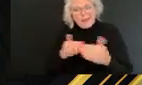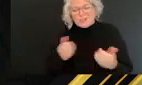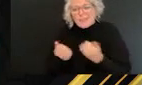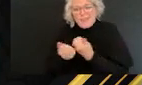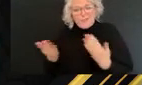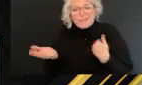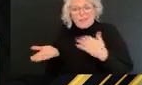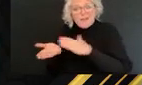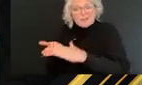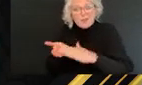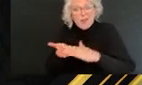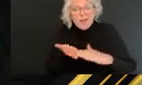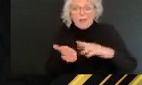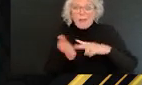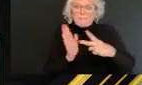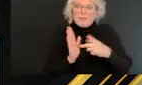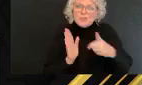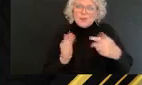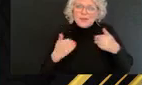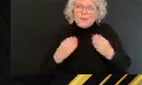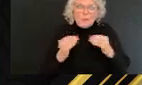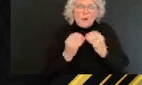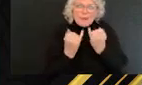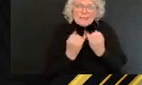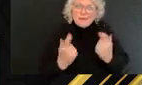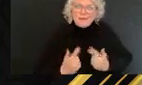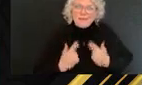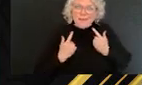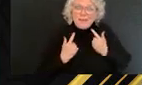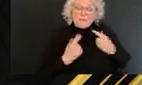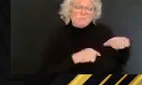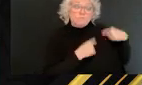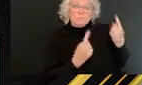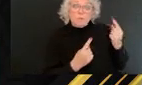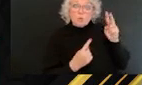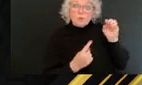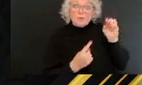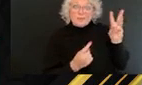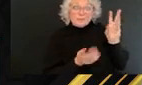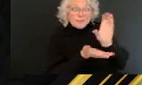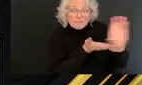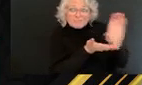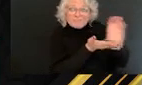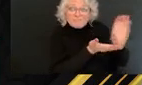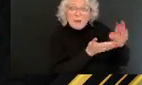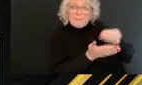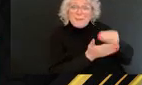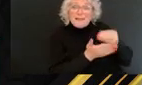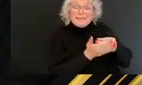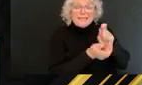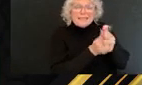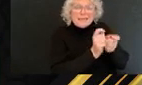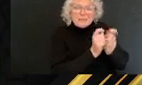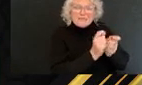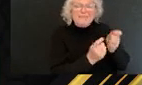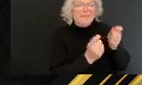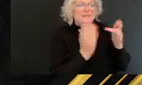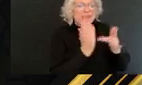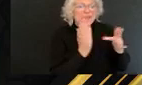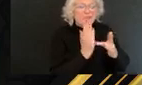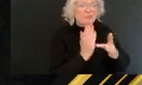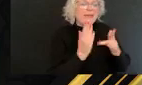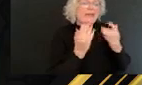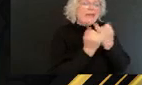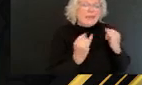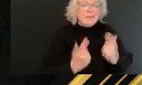vision individuals lead a more independent life. Since 2006, Clean Logic has funded adaptive technology to promote independent